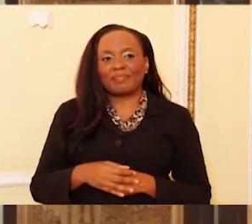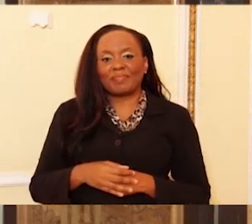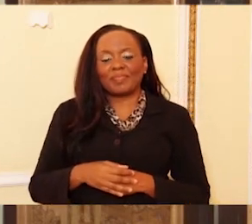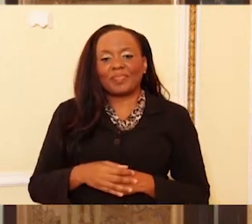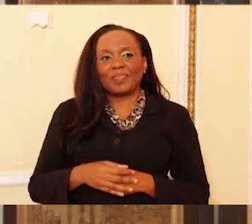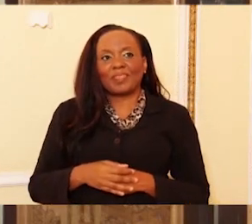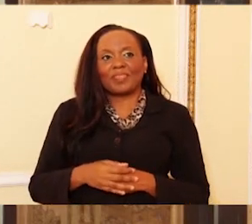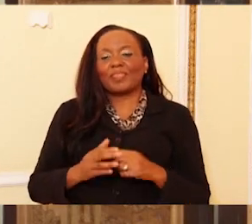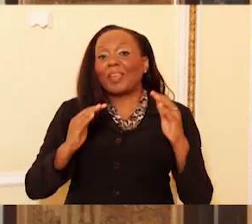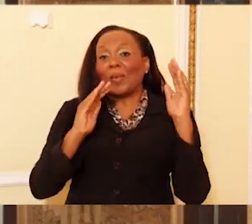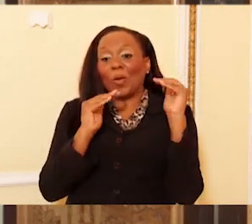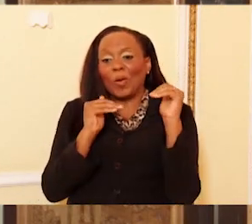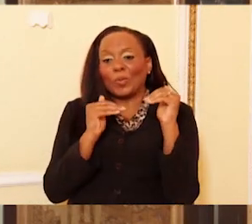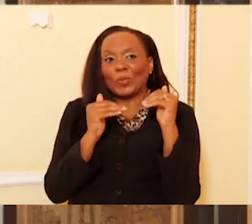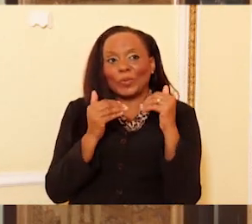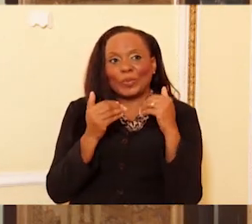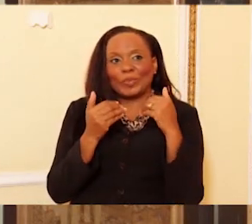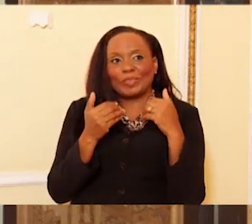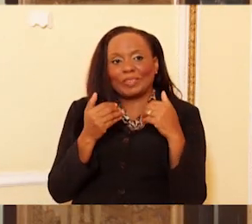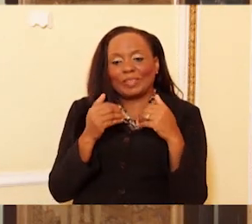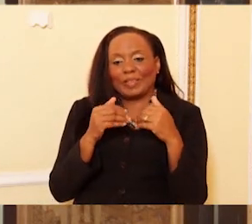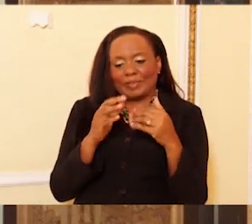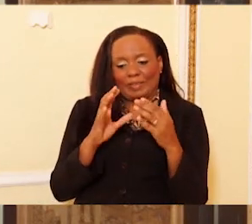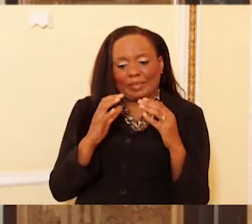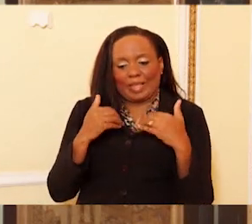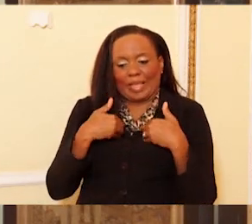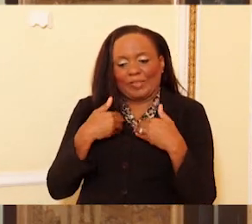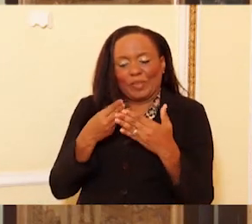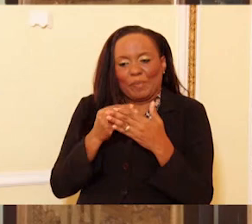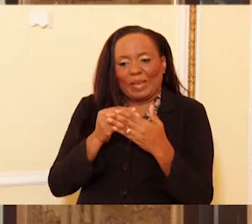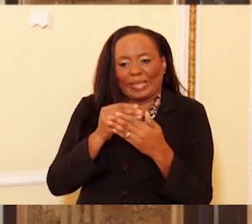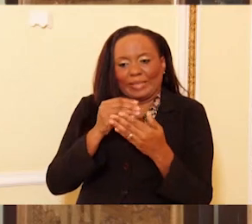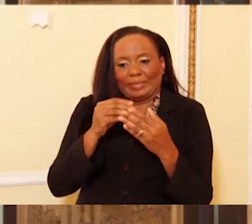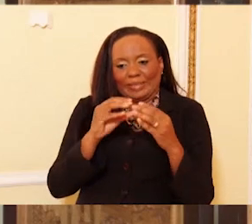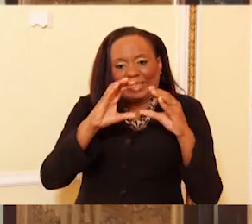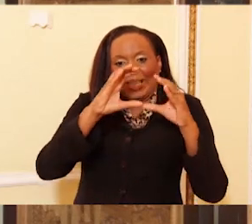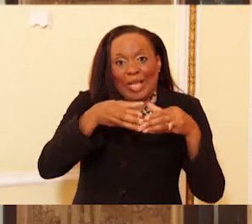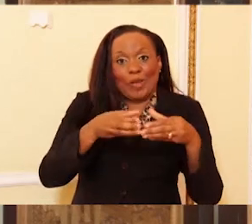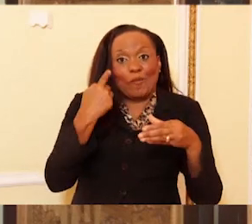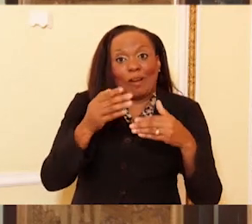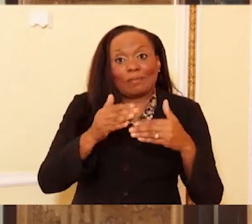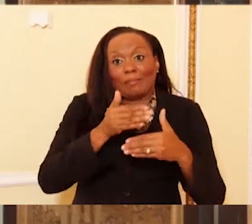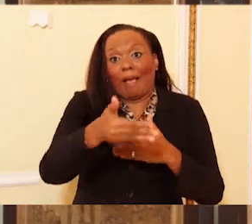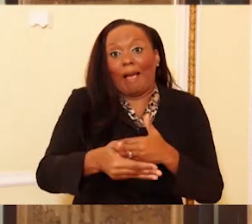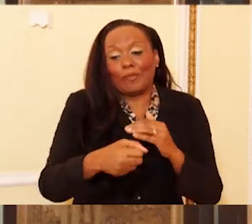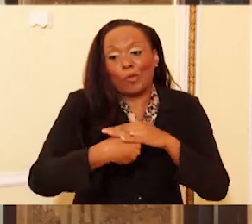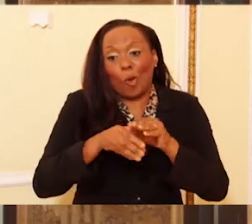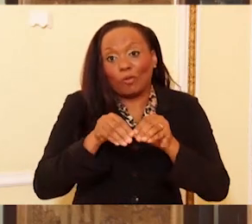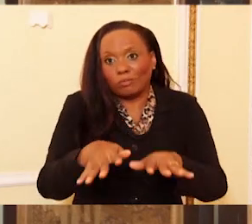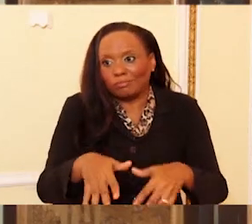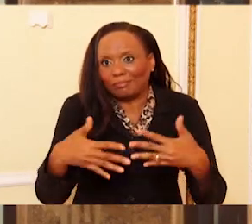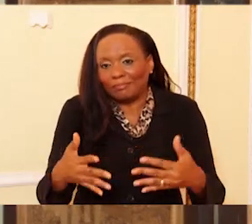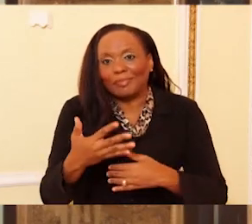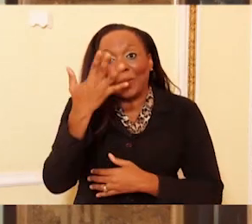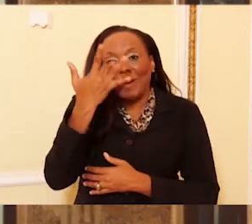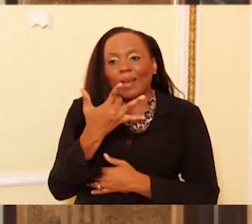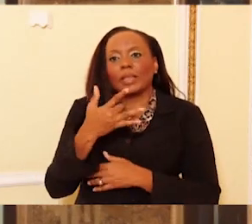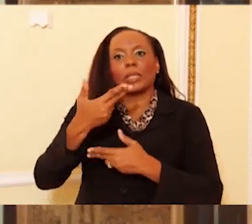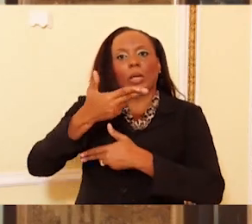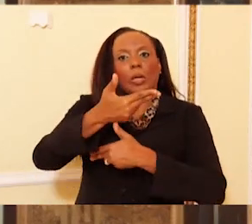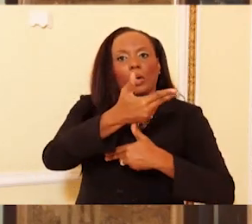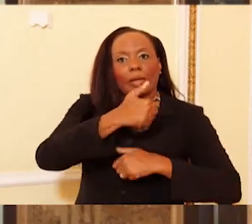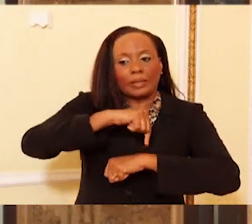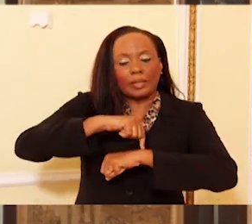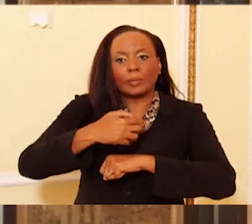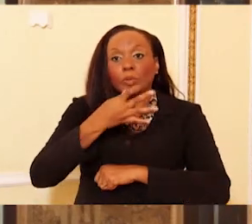for post-COVID, because I know the hurricane season is also fast approaching and we never know what lies around the